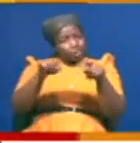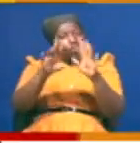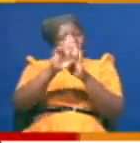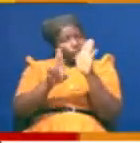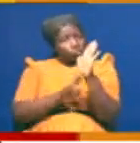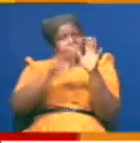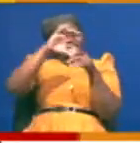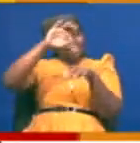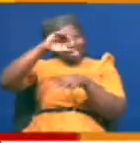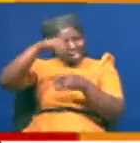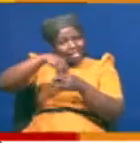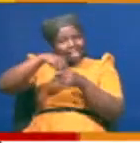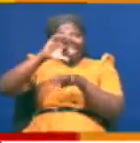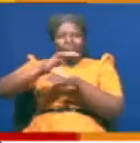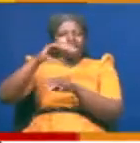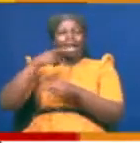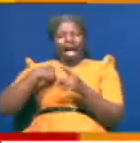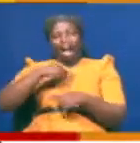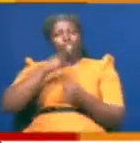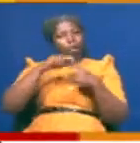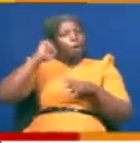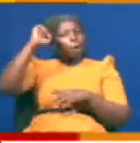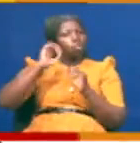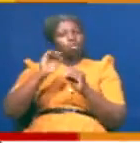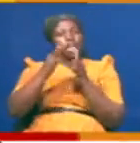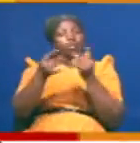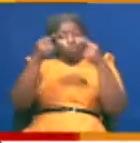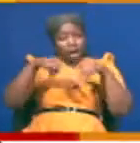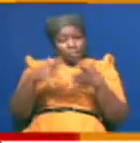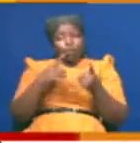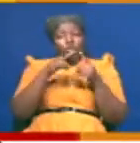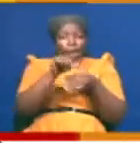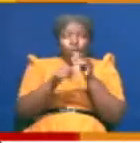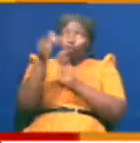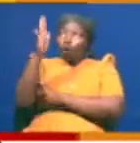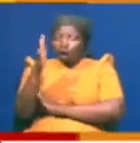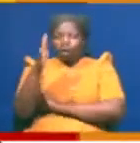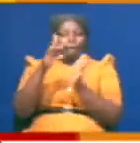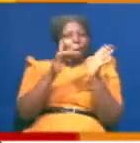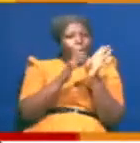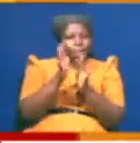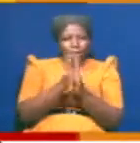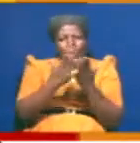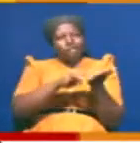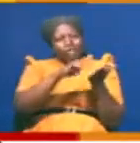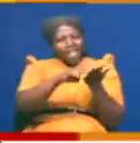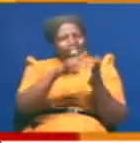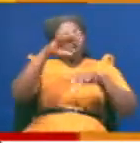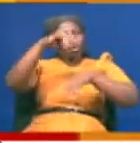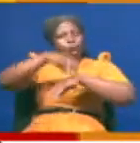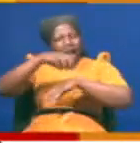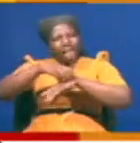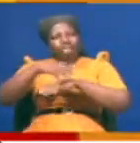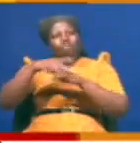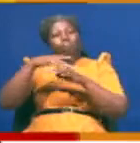don't talk politics. If you come in here, we talk about God, the verse from Bible, the verse from Quran. That's more than enough.